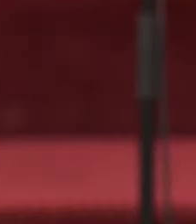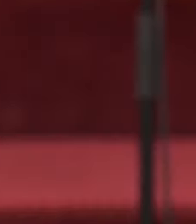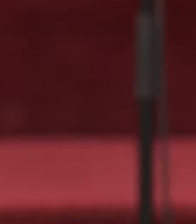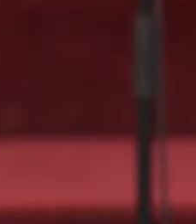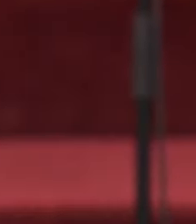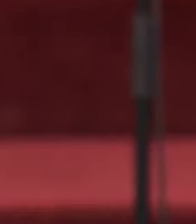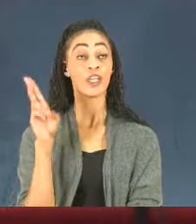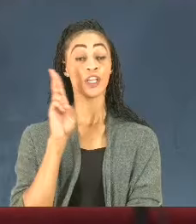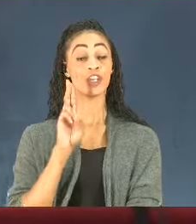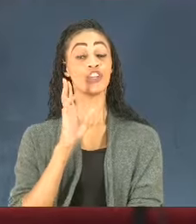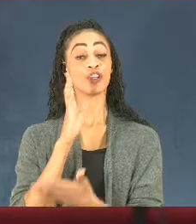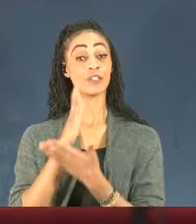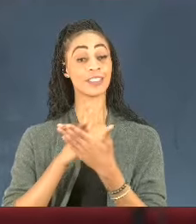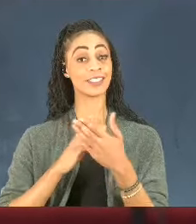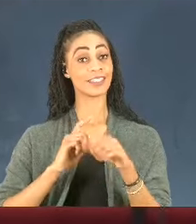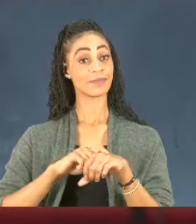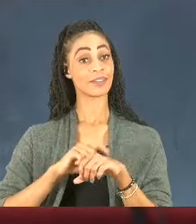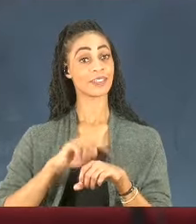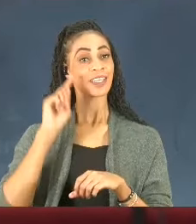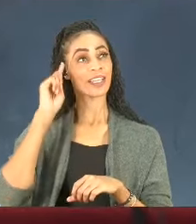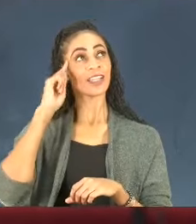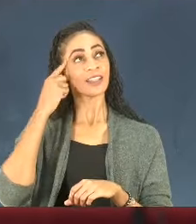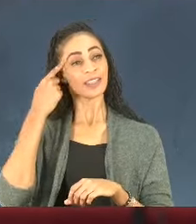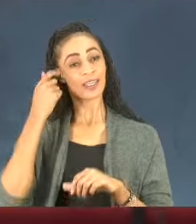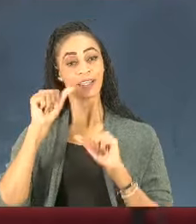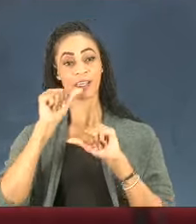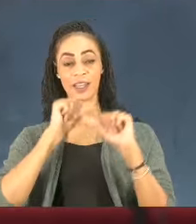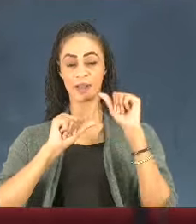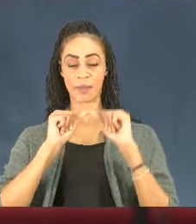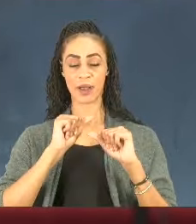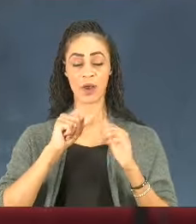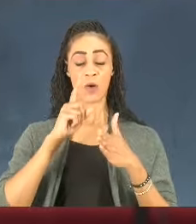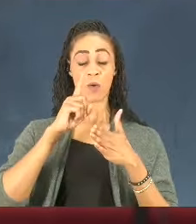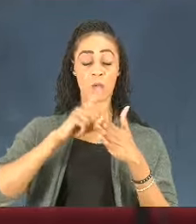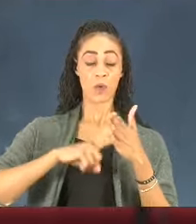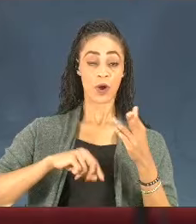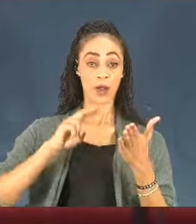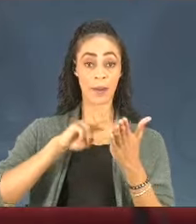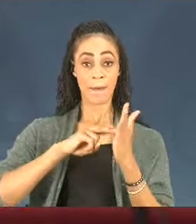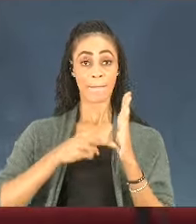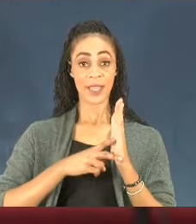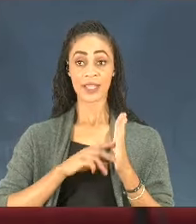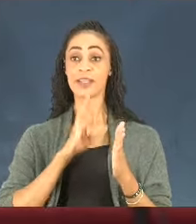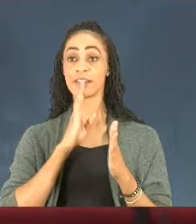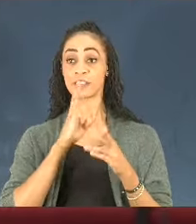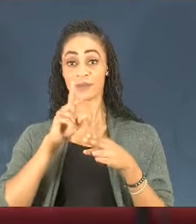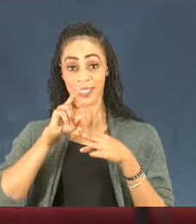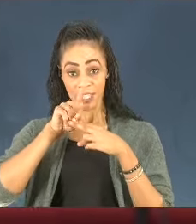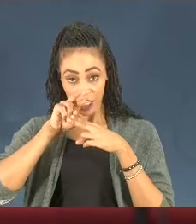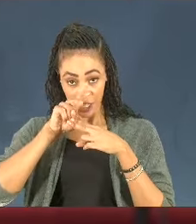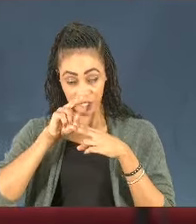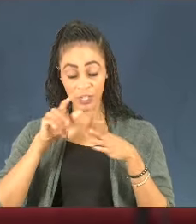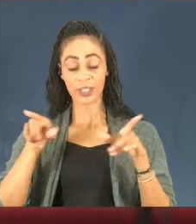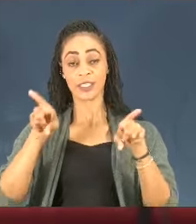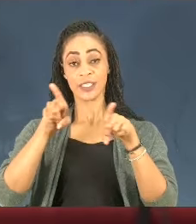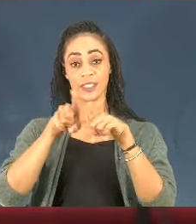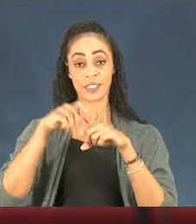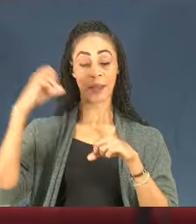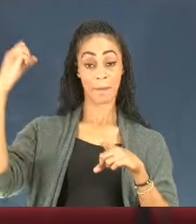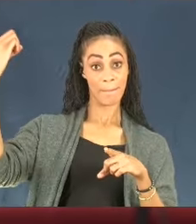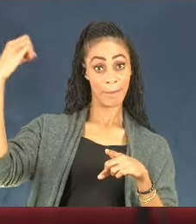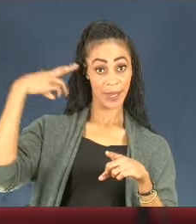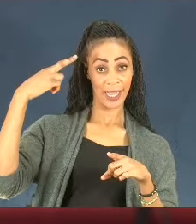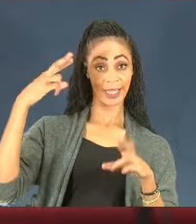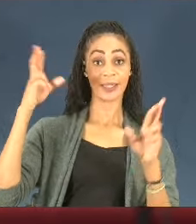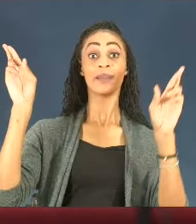time thinking about what it means to be salt and what it means to be light. Ready?